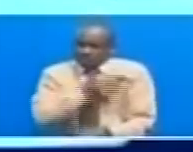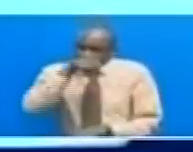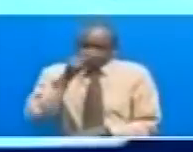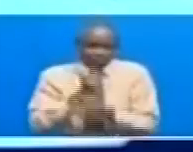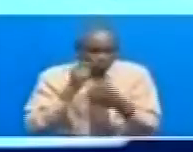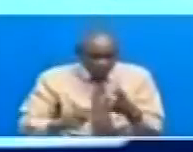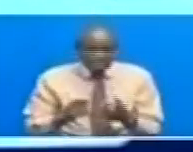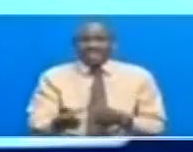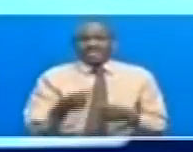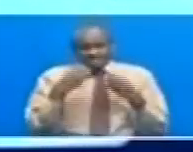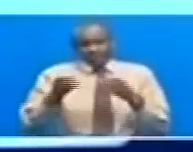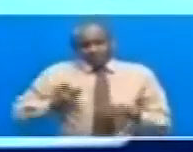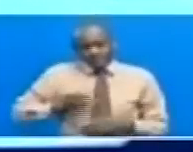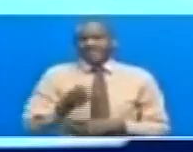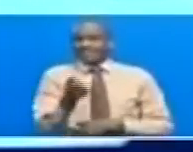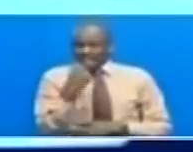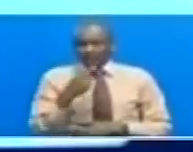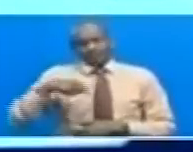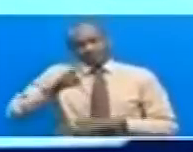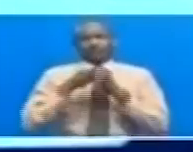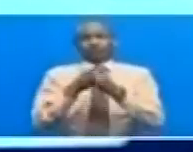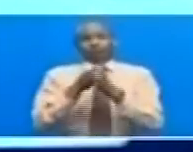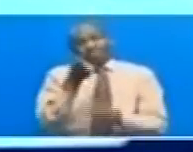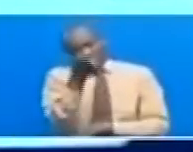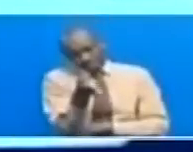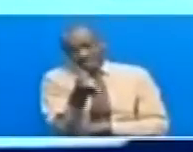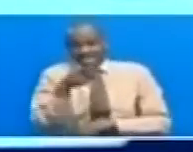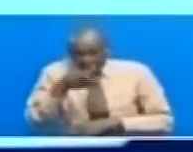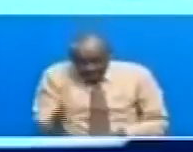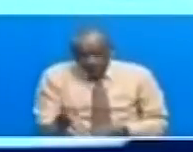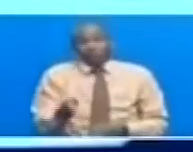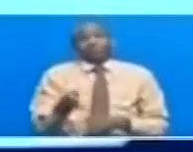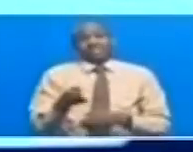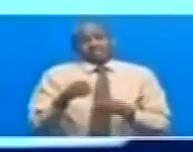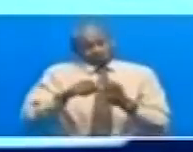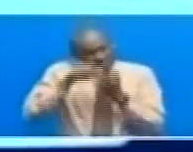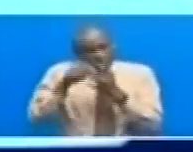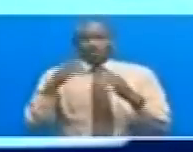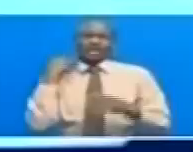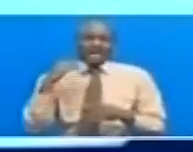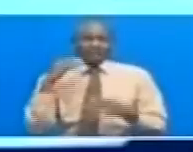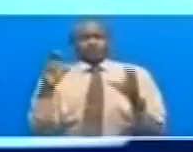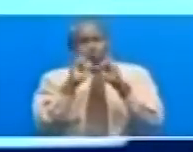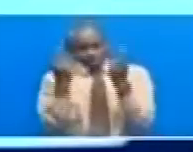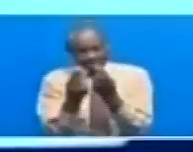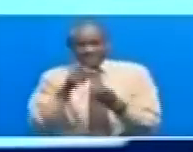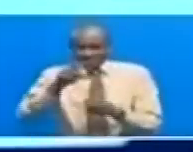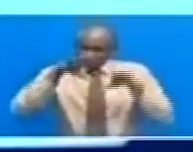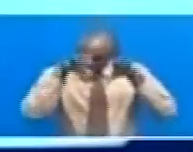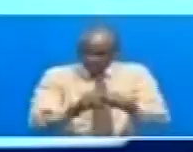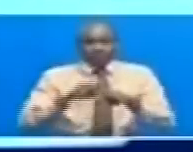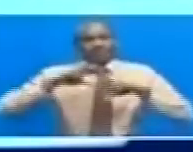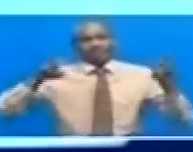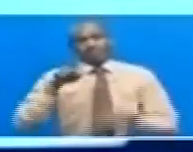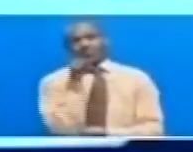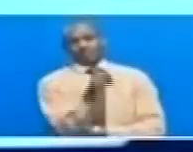of sedating and raping a female patient. And now a special team of detectives from the Special Crimes Unit has taken over the investigation